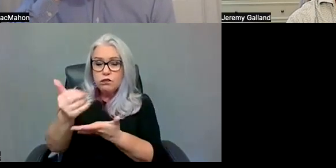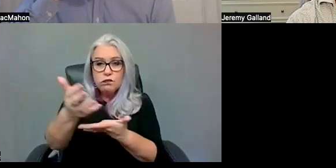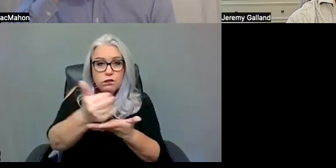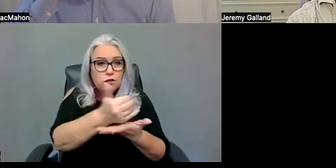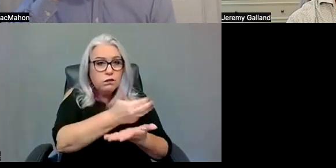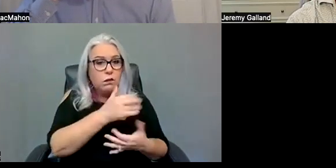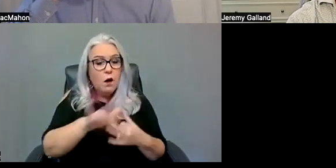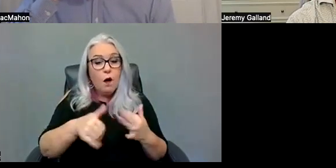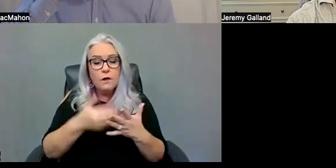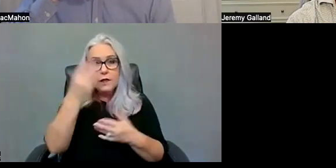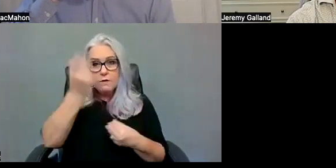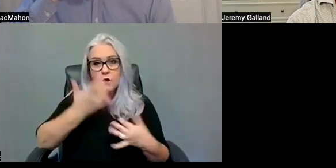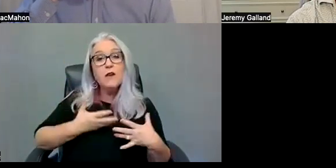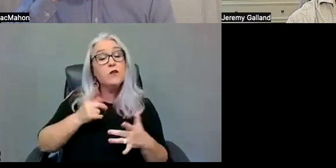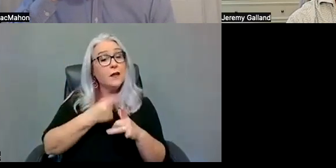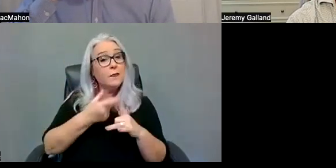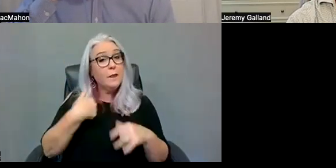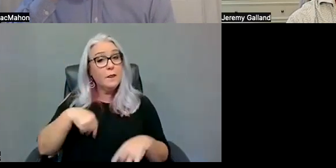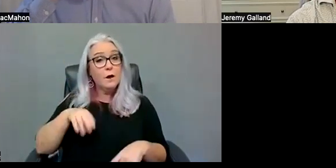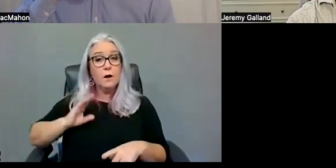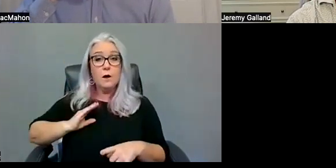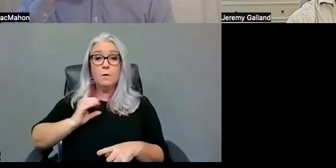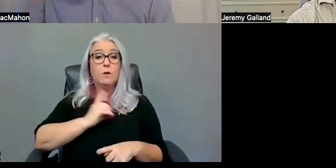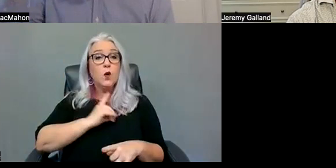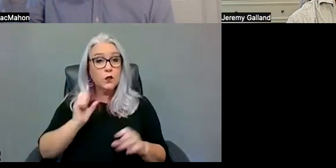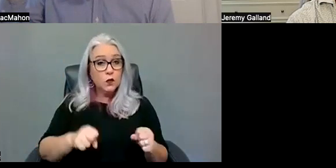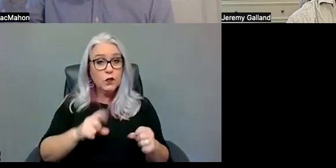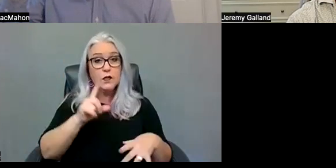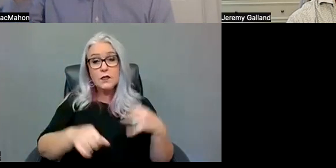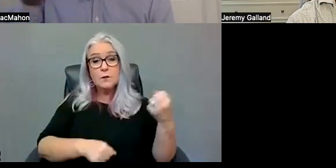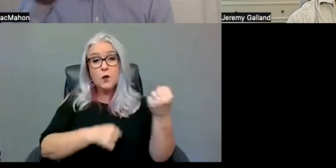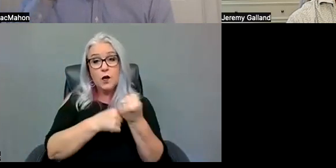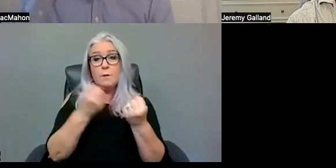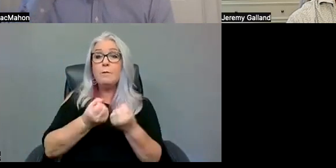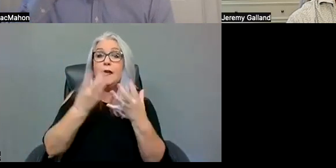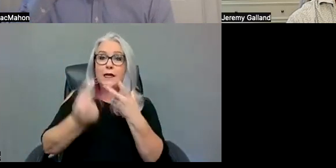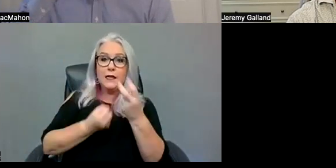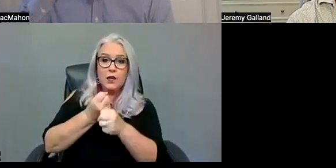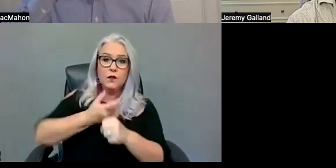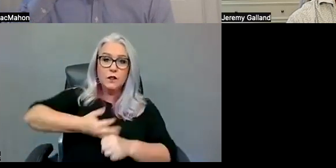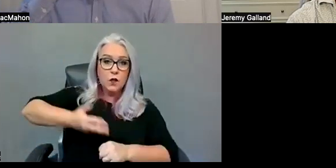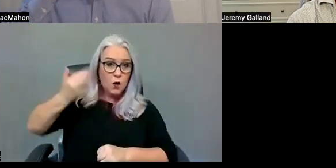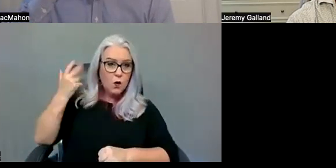place where the board would be able to support that. I remember many, many years ago, I